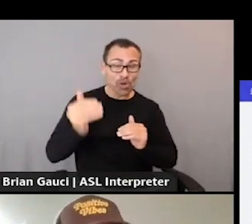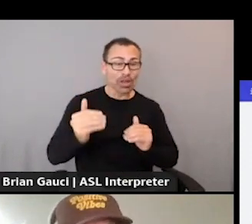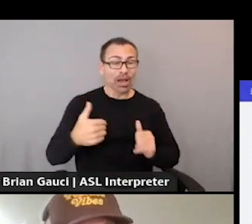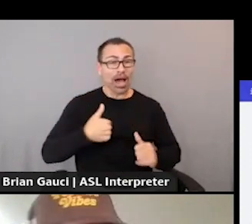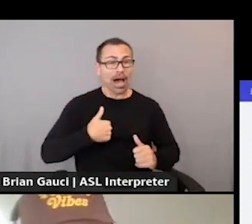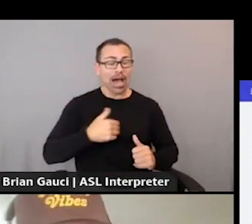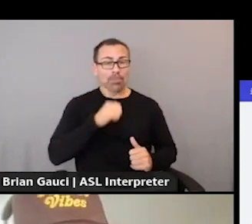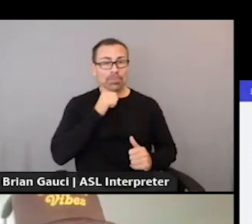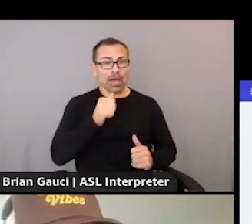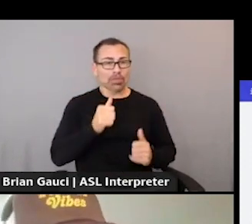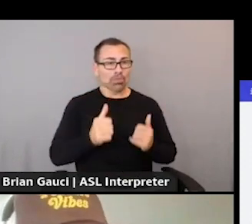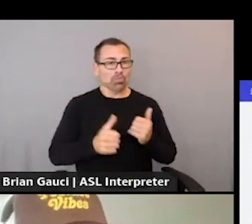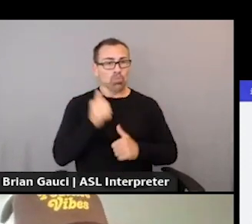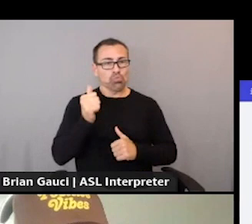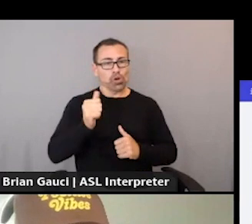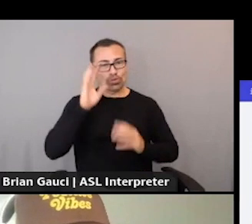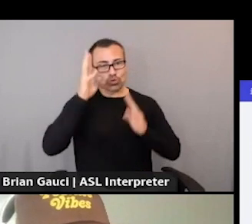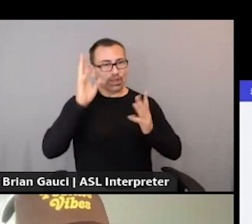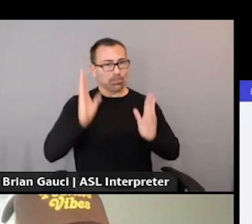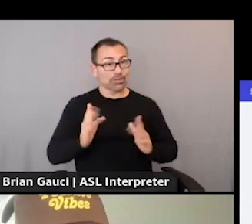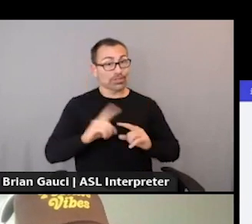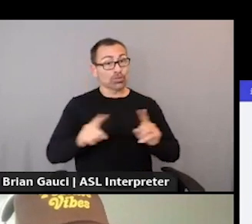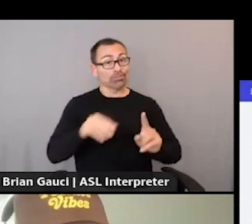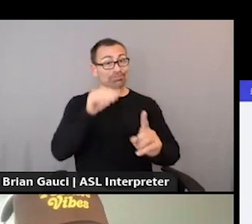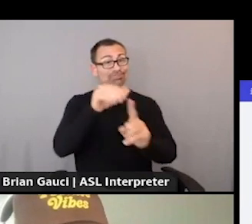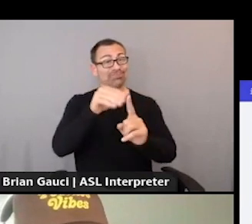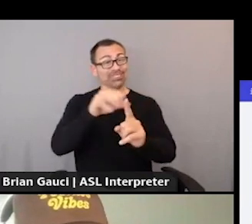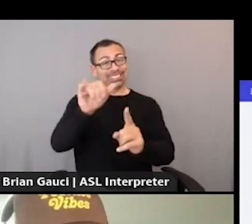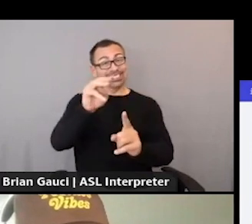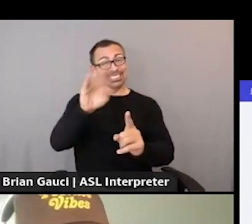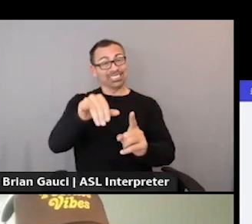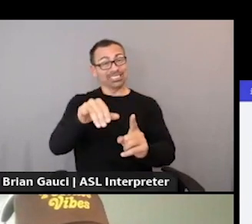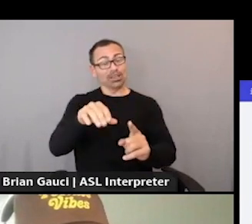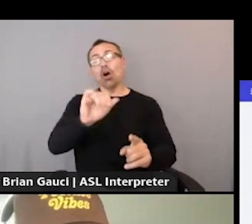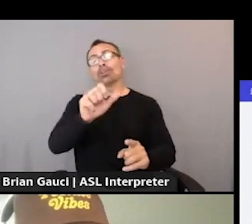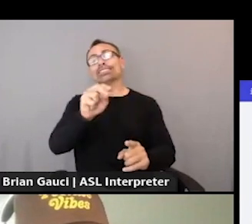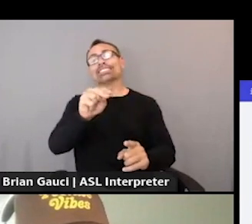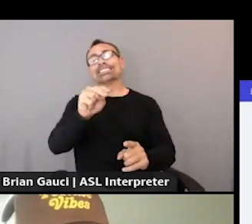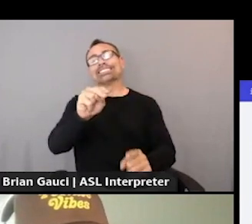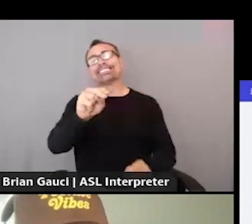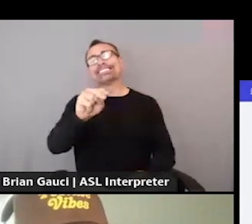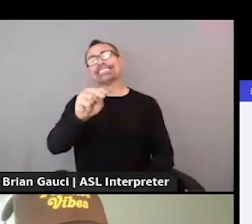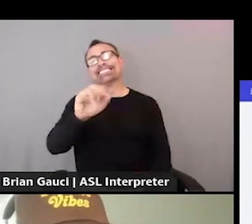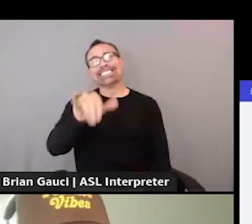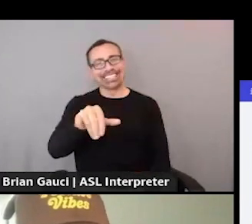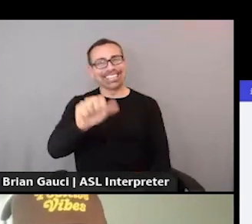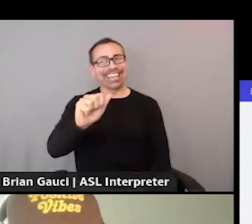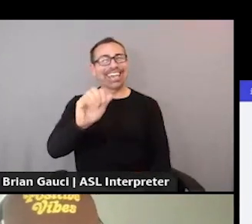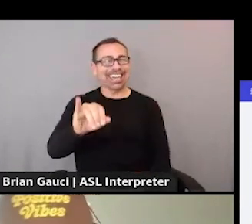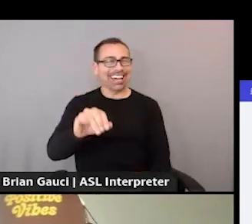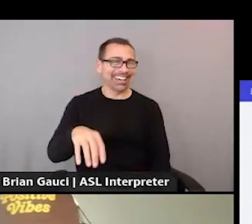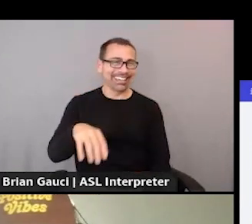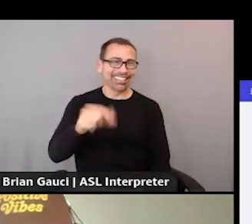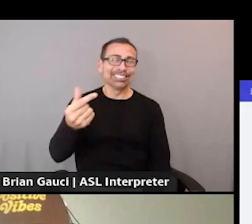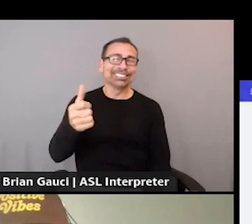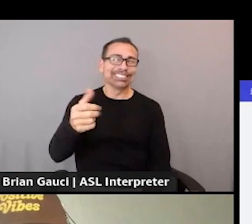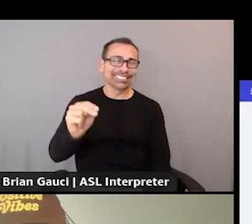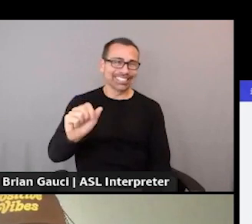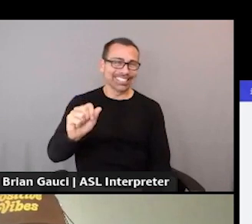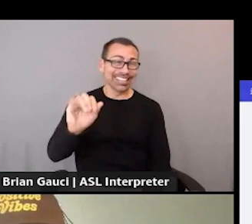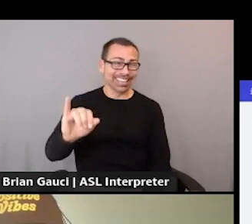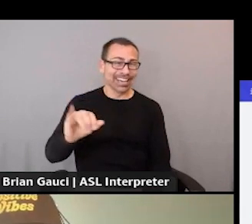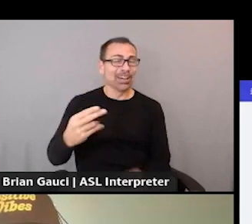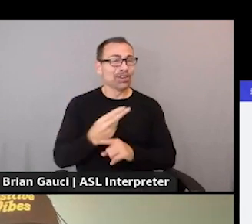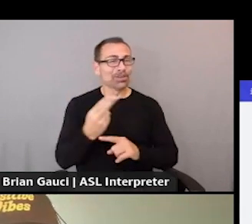Hey, Jenny AI, I want to ask her, through the use of Bedrock, of course, to give me